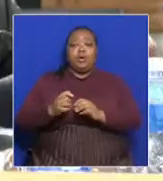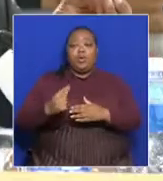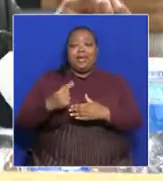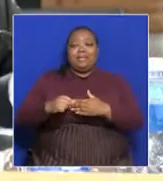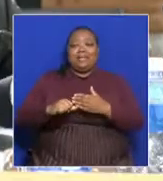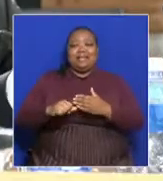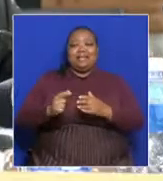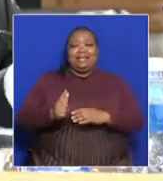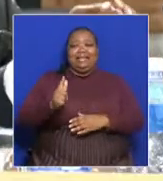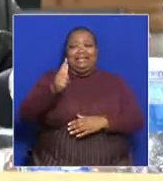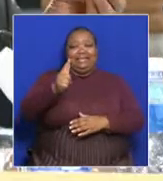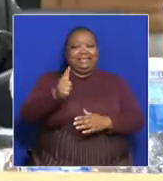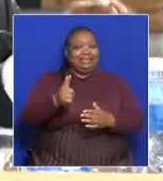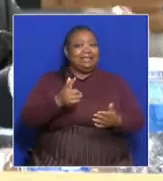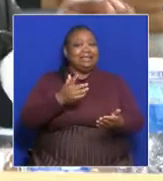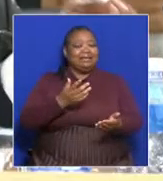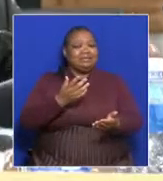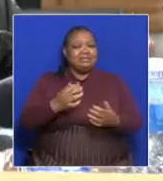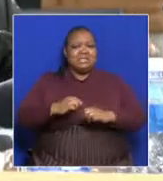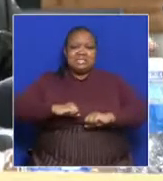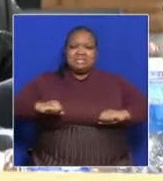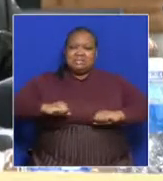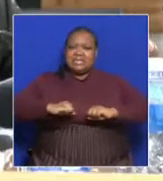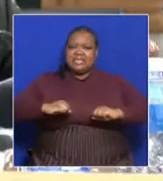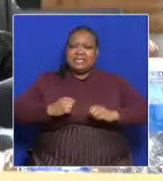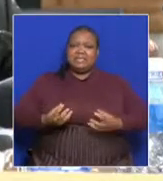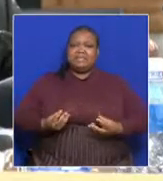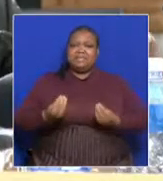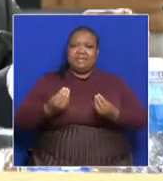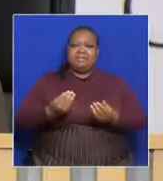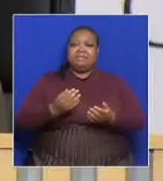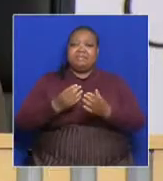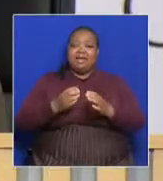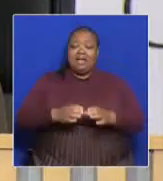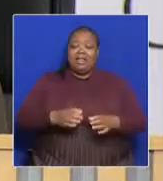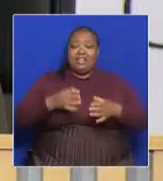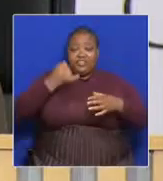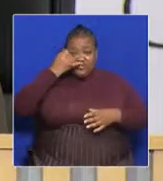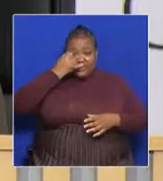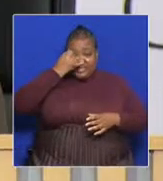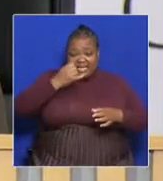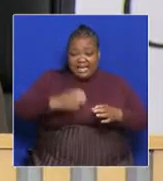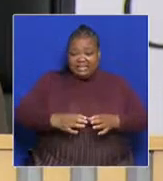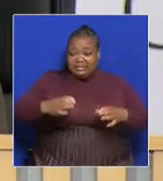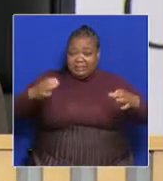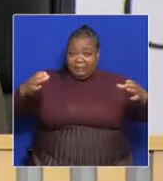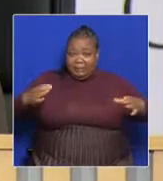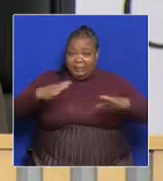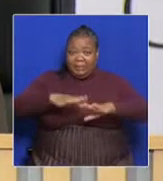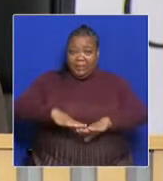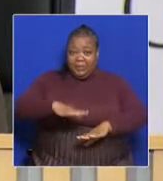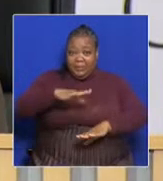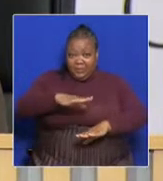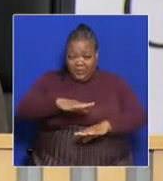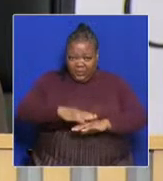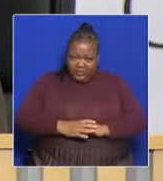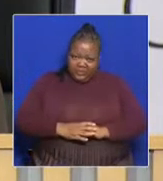to get space for an even larger quantity of suspected cocaine.